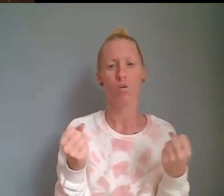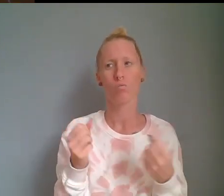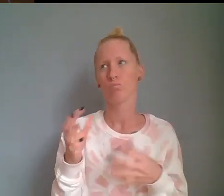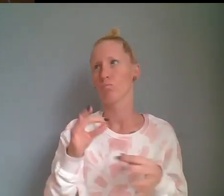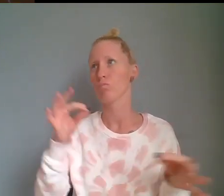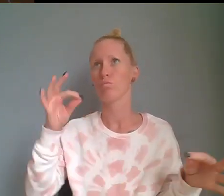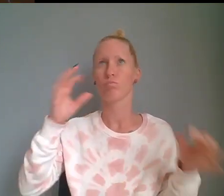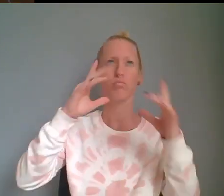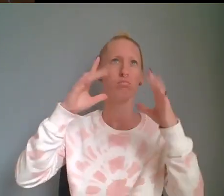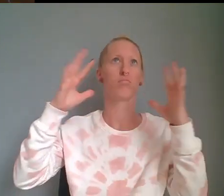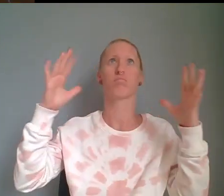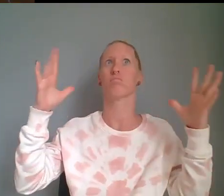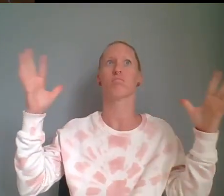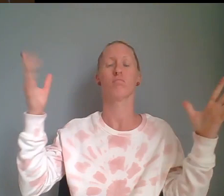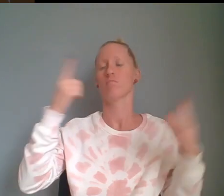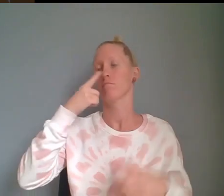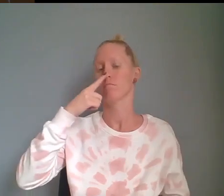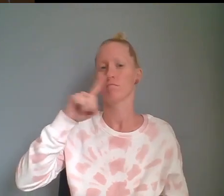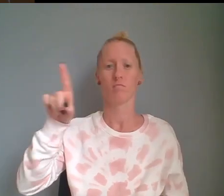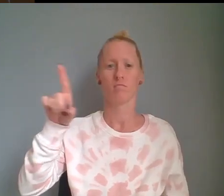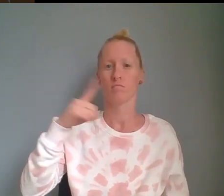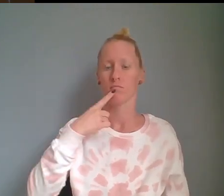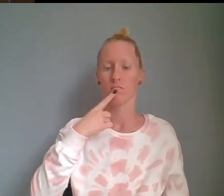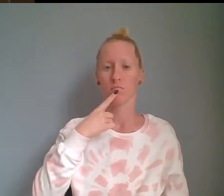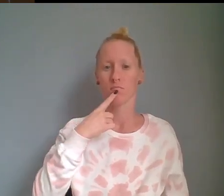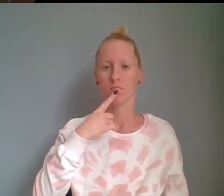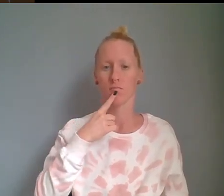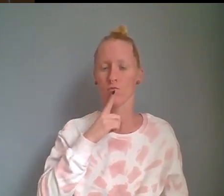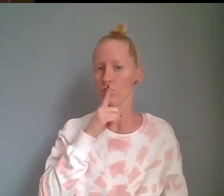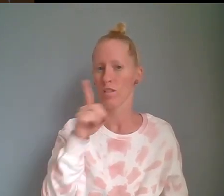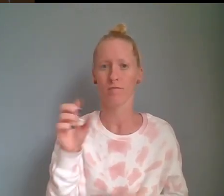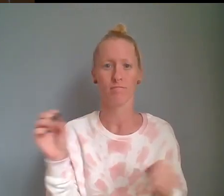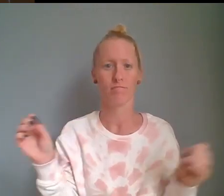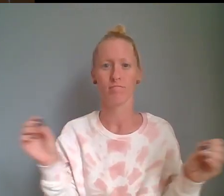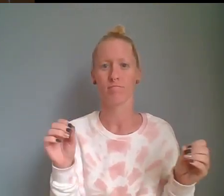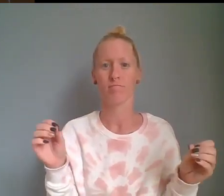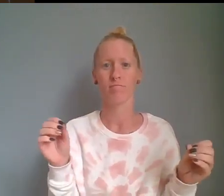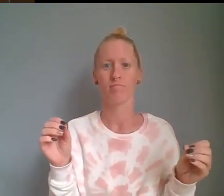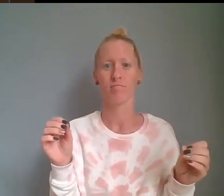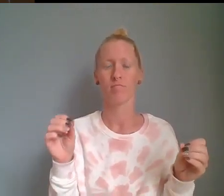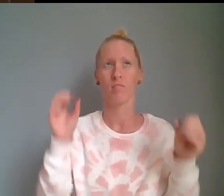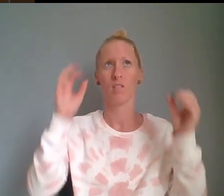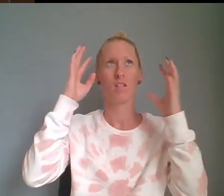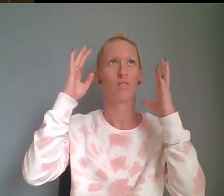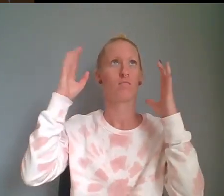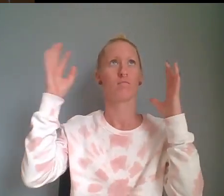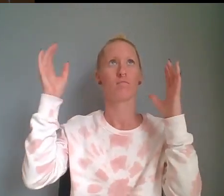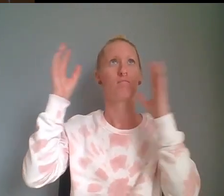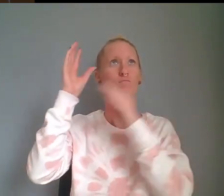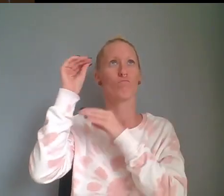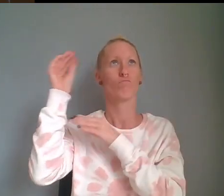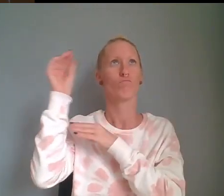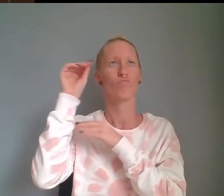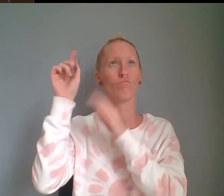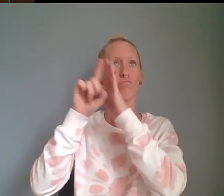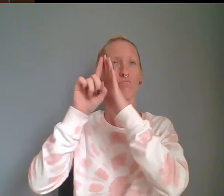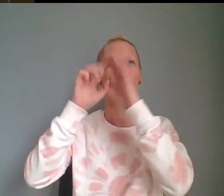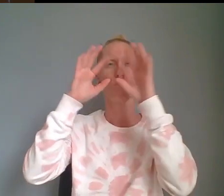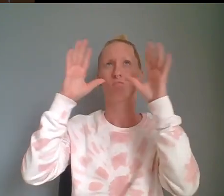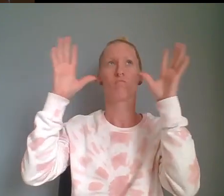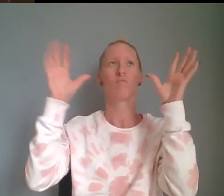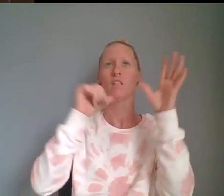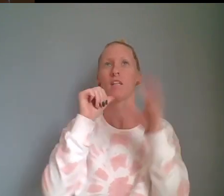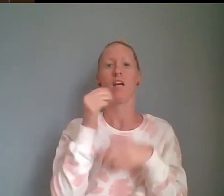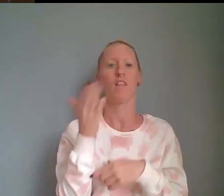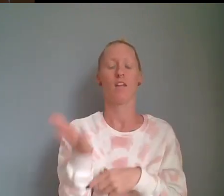their false beliefs, their delusions, and their hallucinations, the things that they see and hear that aren't really there, tend to be